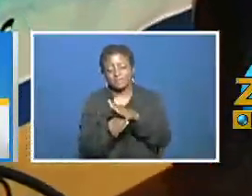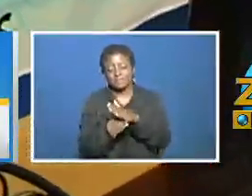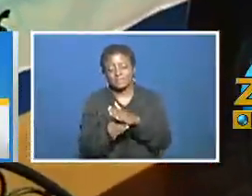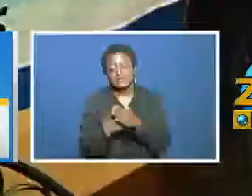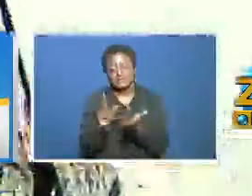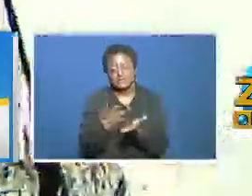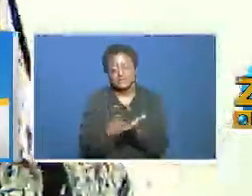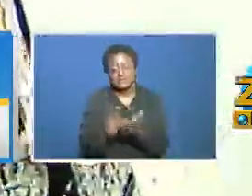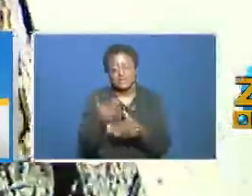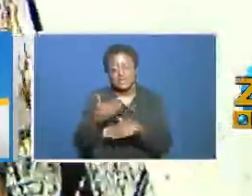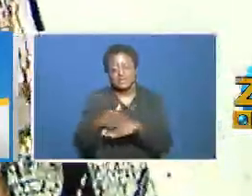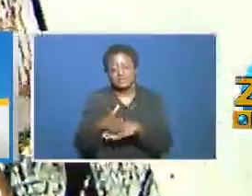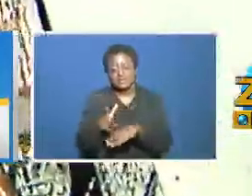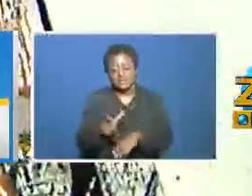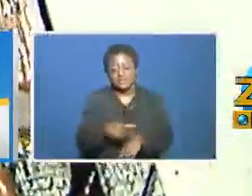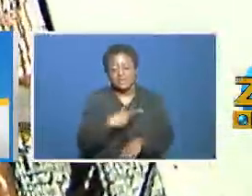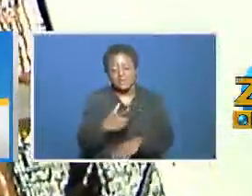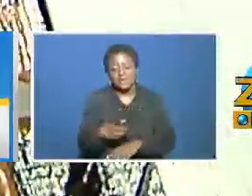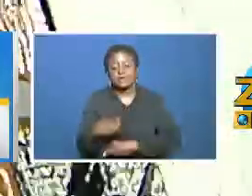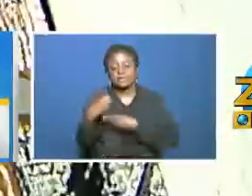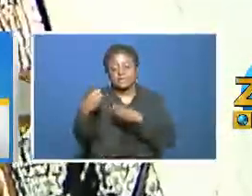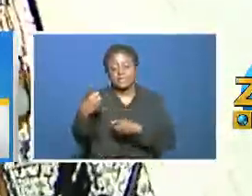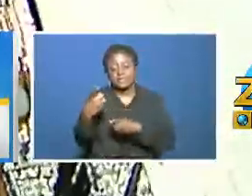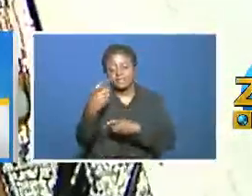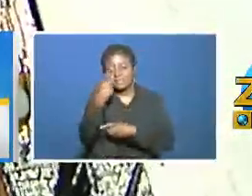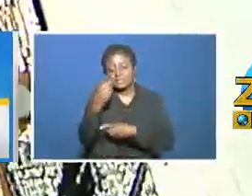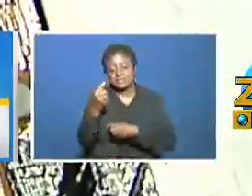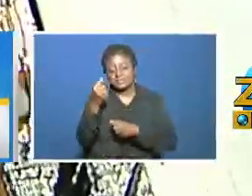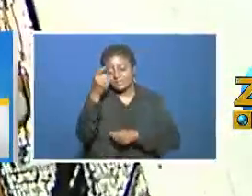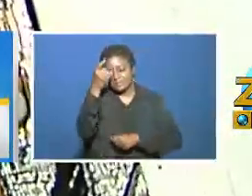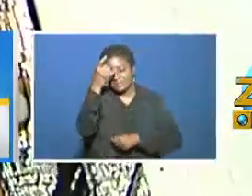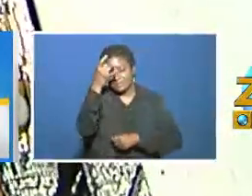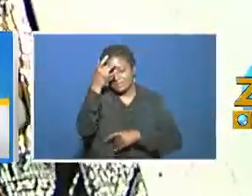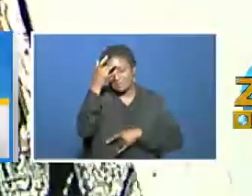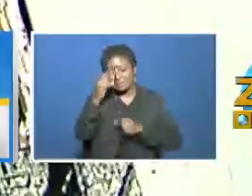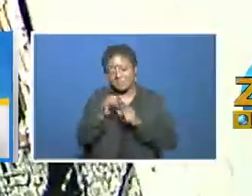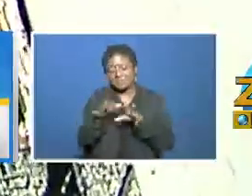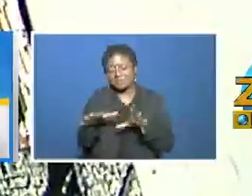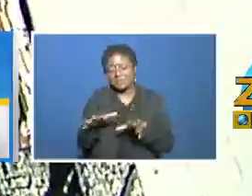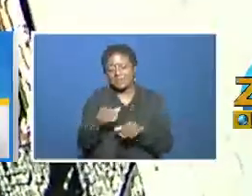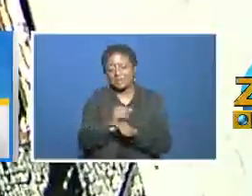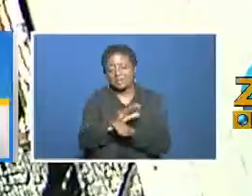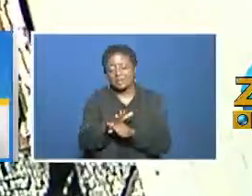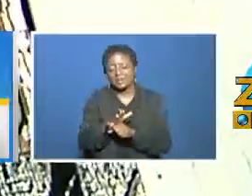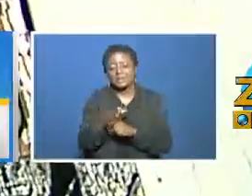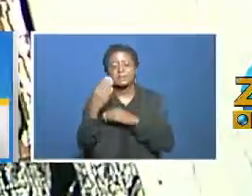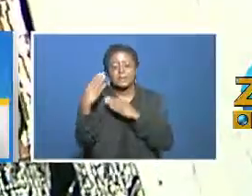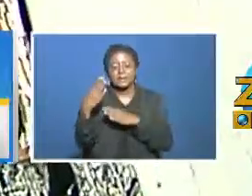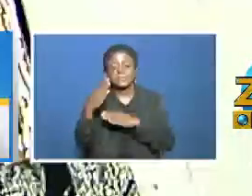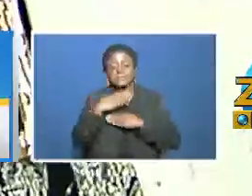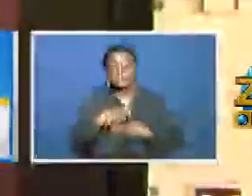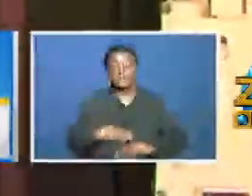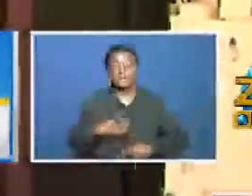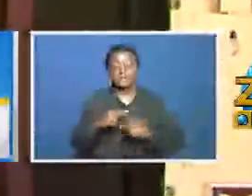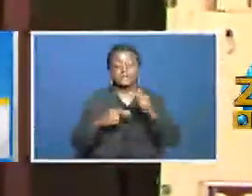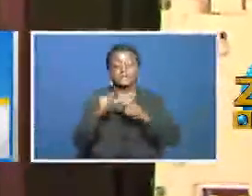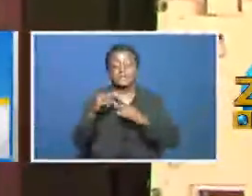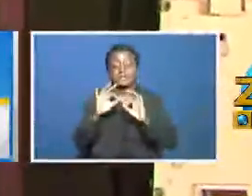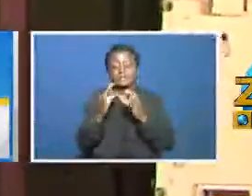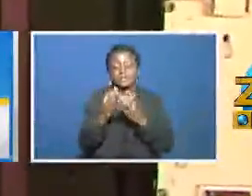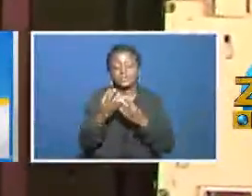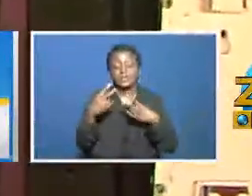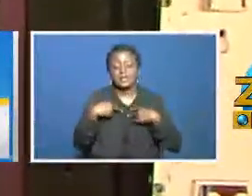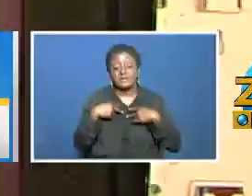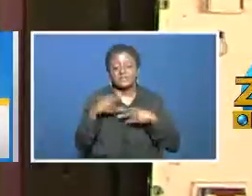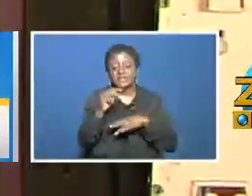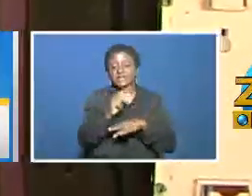news after a long layoff due to the COVID-19 pandemic. Bahama's Bodybuilding Federation set to hold its national championships at the